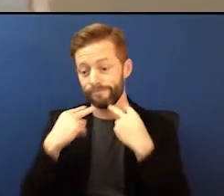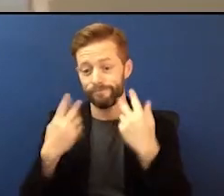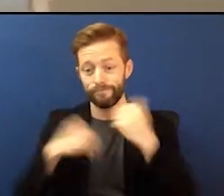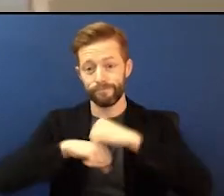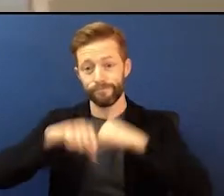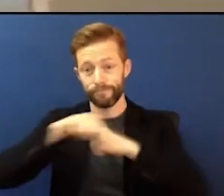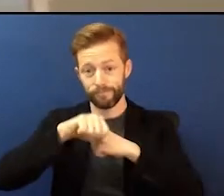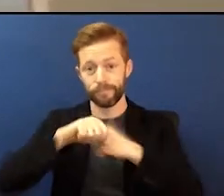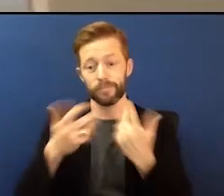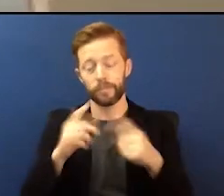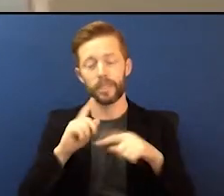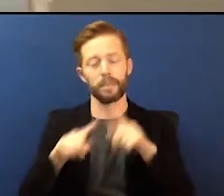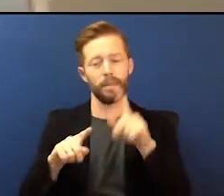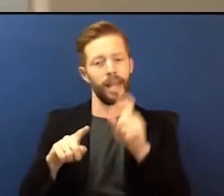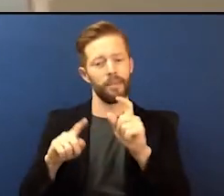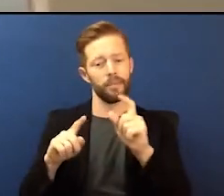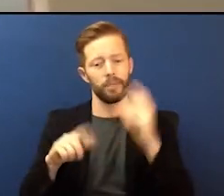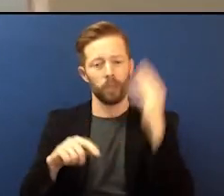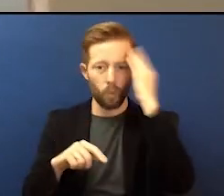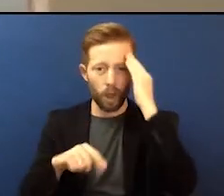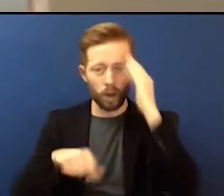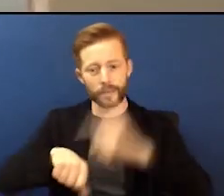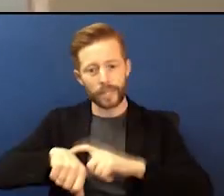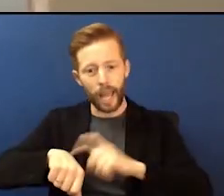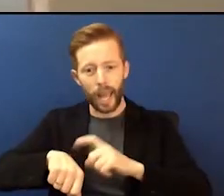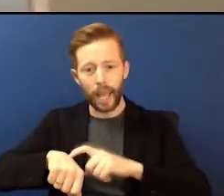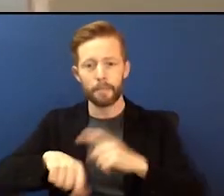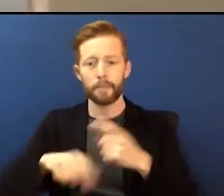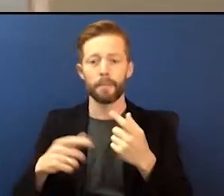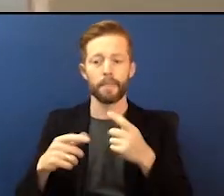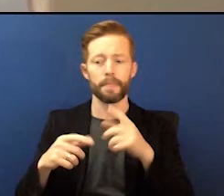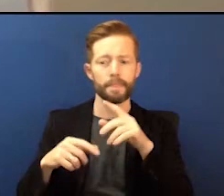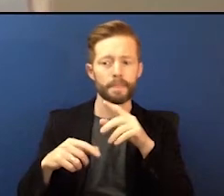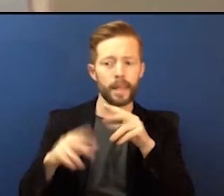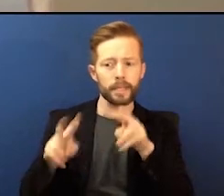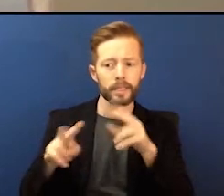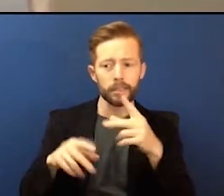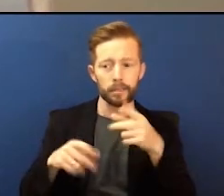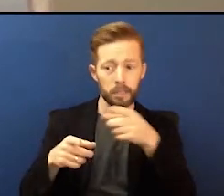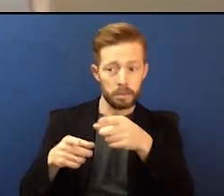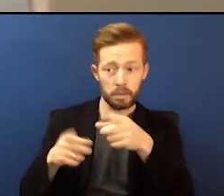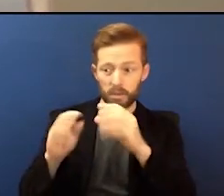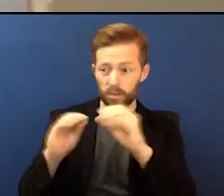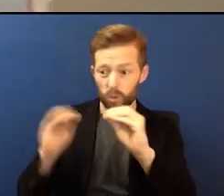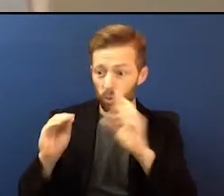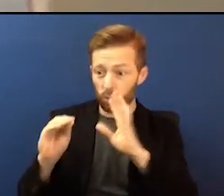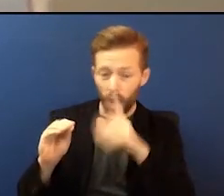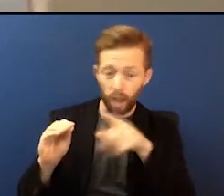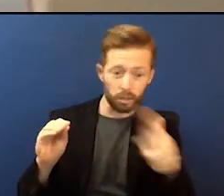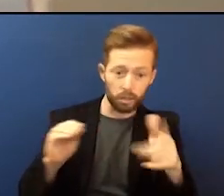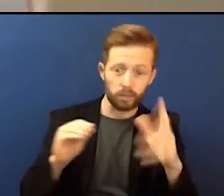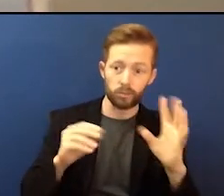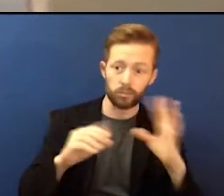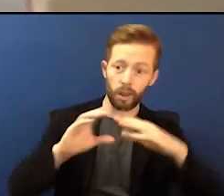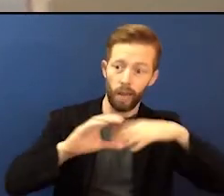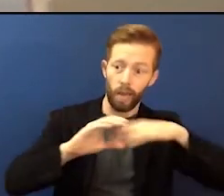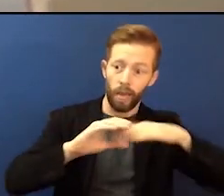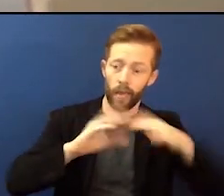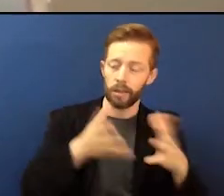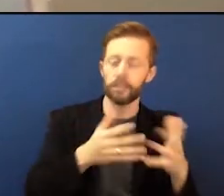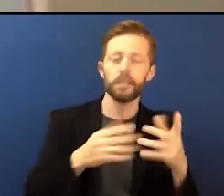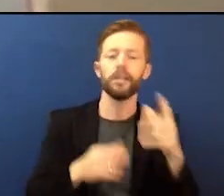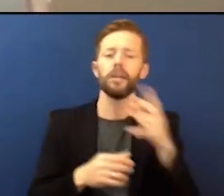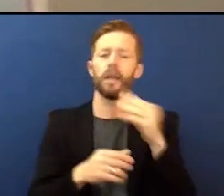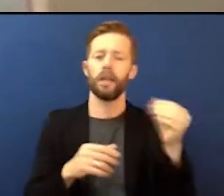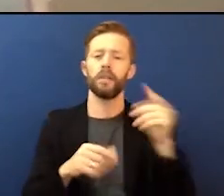teacher can have in a classroom. You just want to be aware of time, be aware of who's doing all the talking. Think about